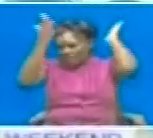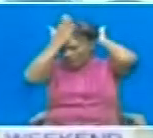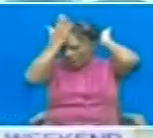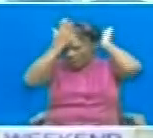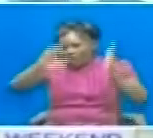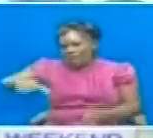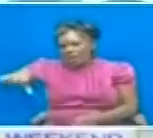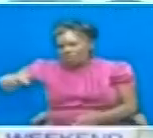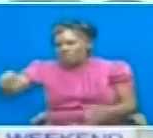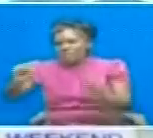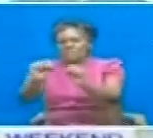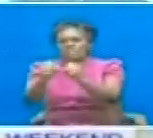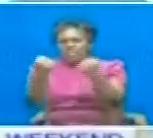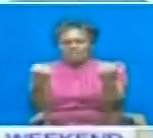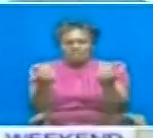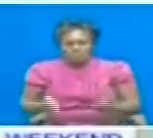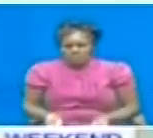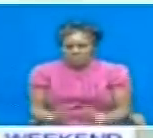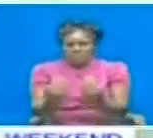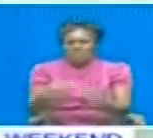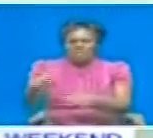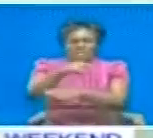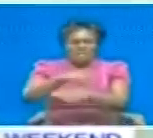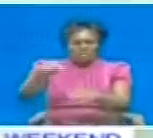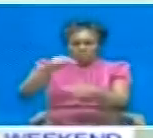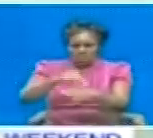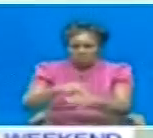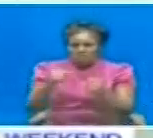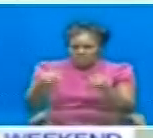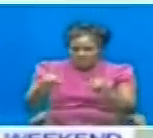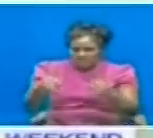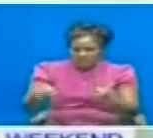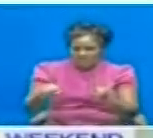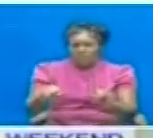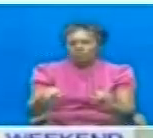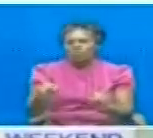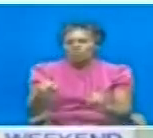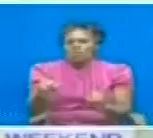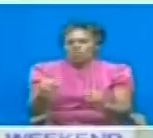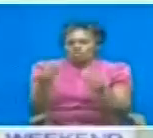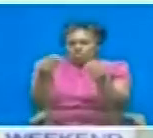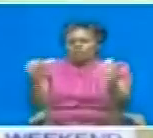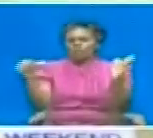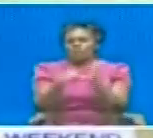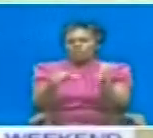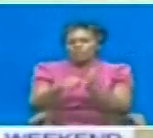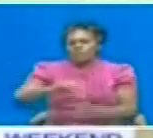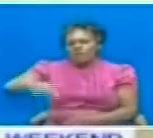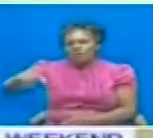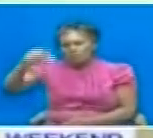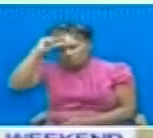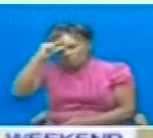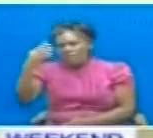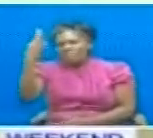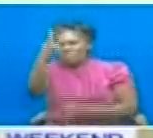is not yet the safest place to give birth. National and county efforts are trying to fill the gaps. County government data says that